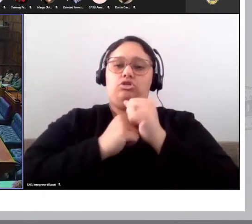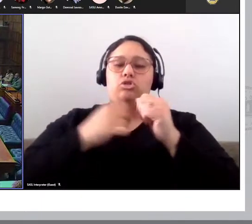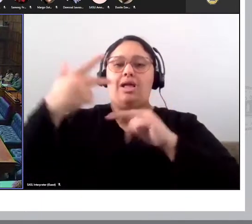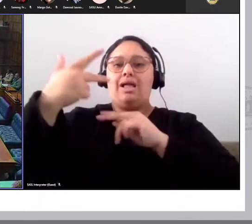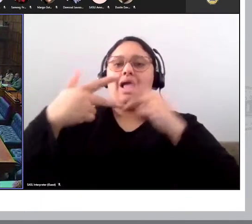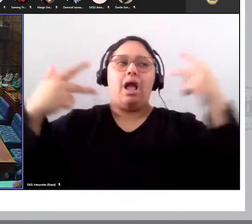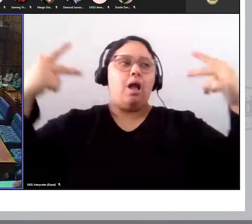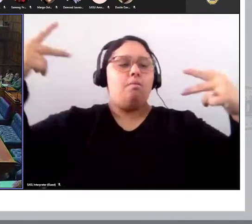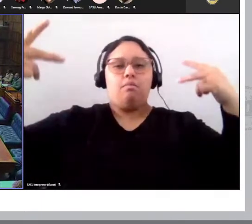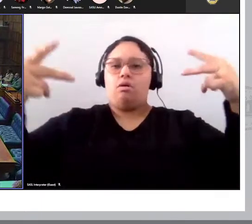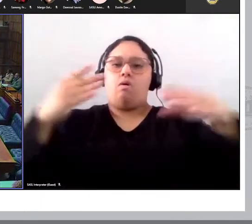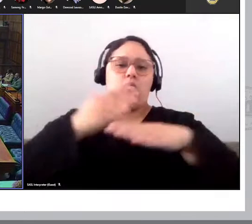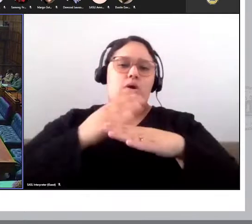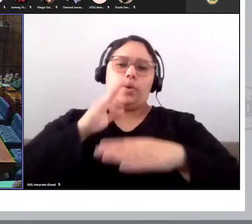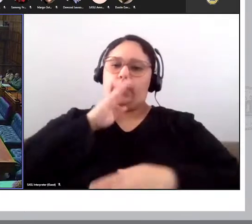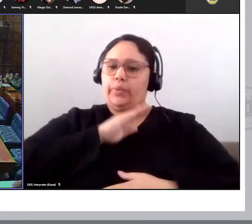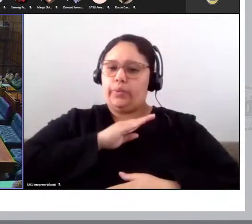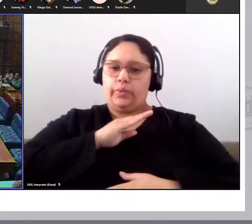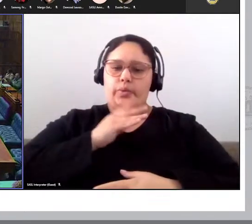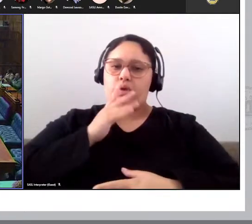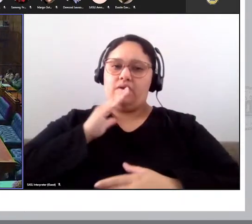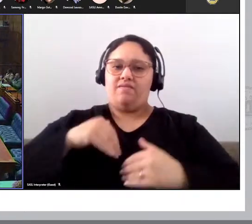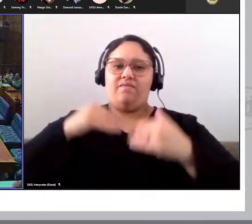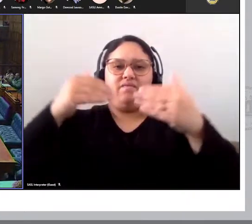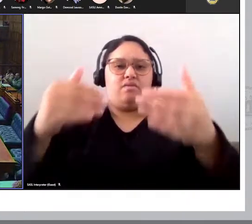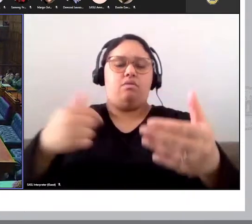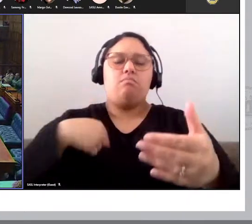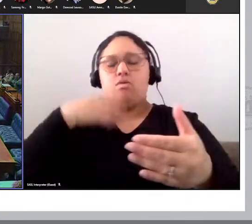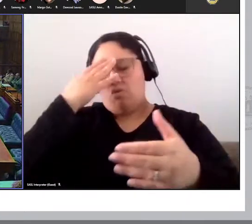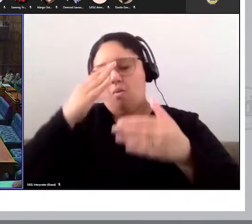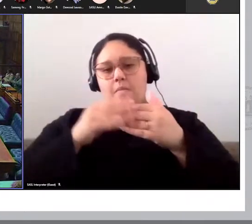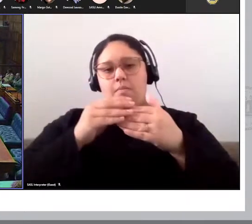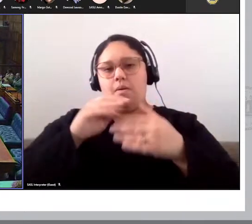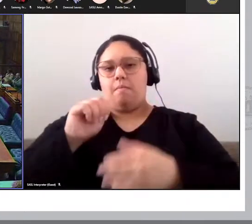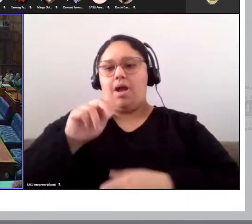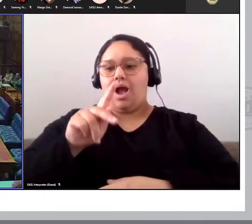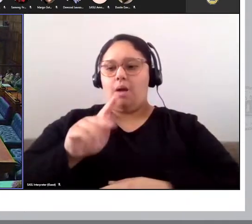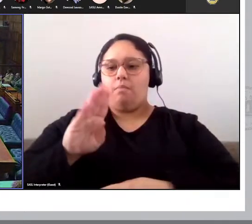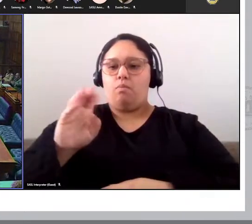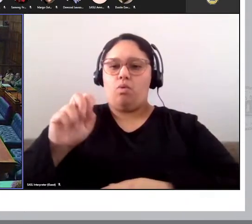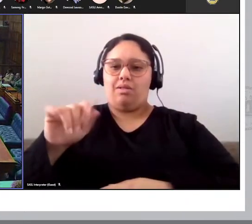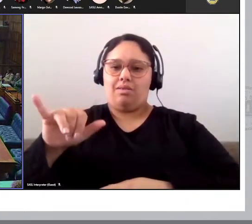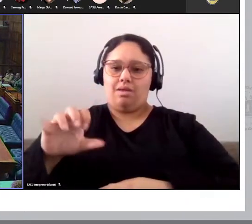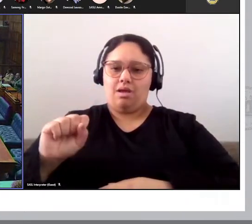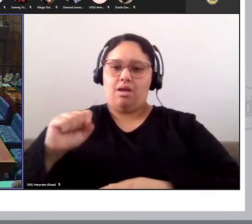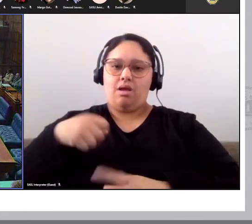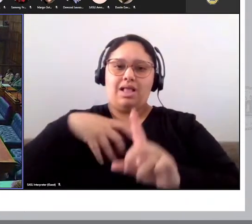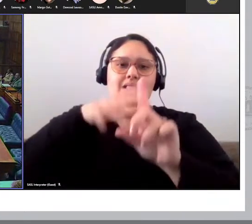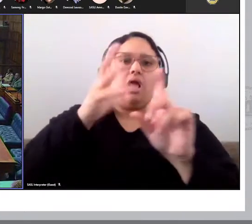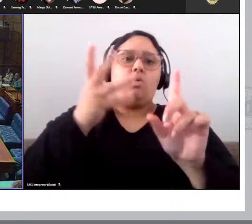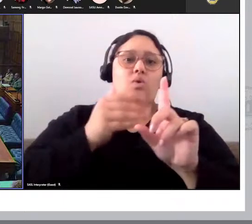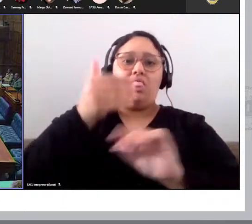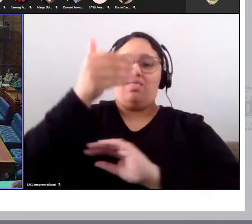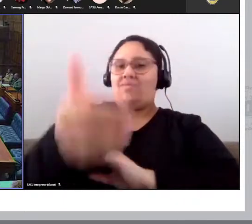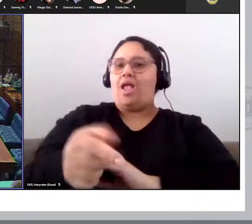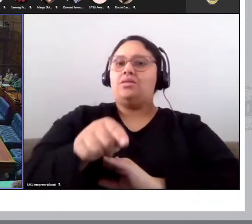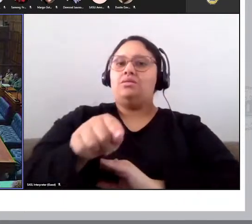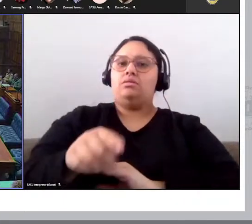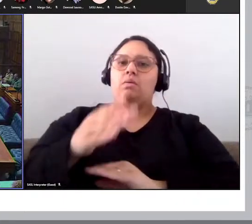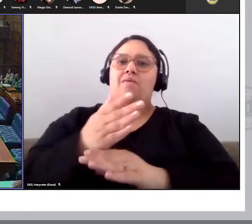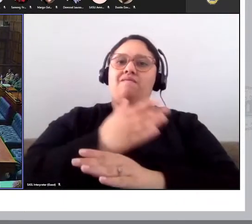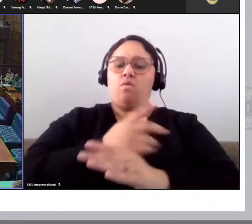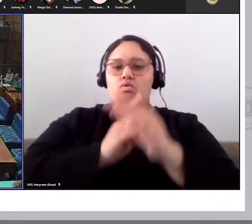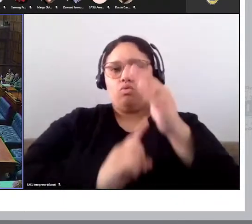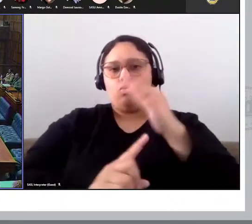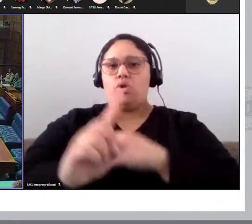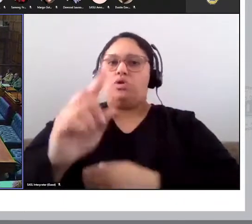working at the front. I remember Member Makamba Butcher was attacked at the front there before